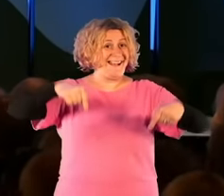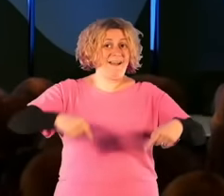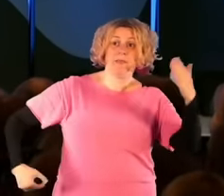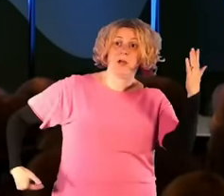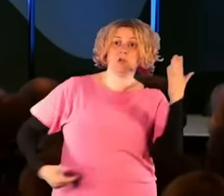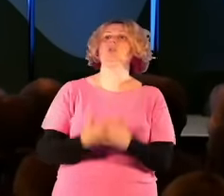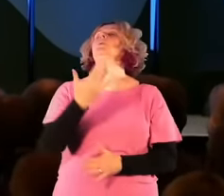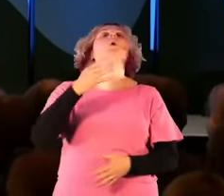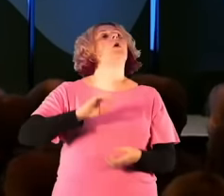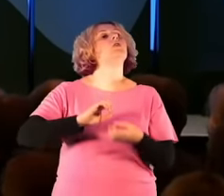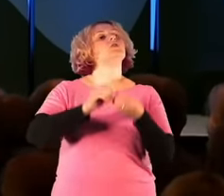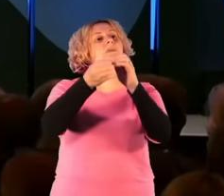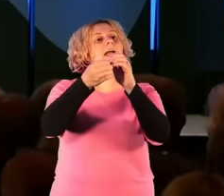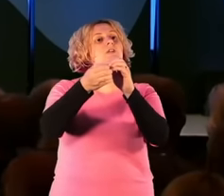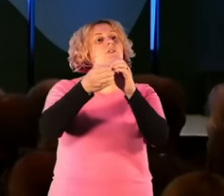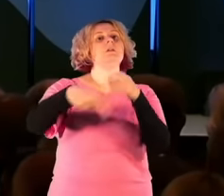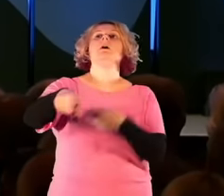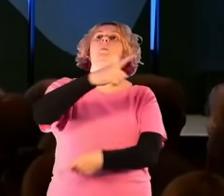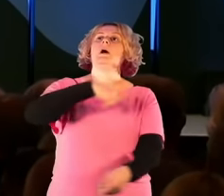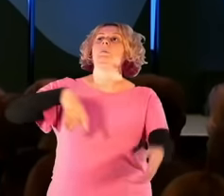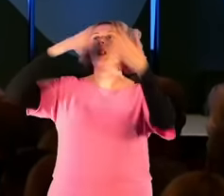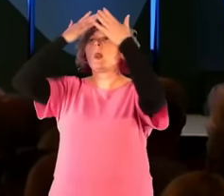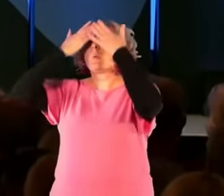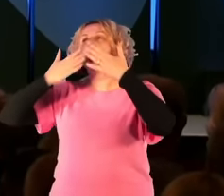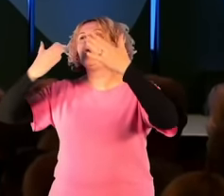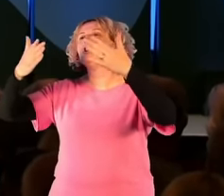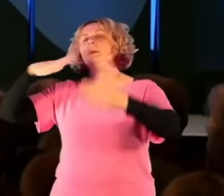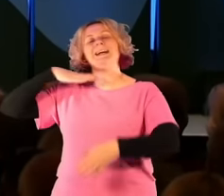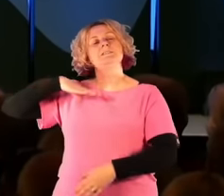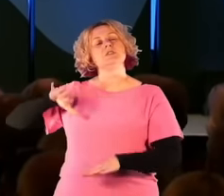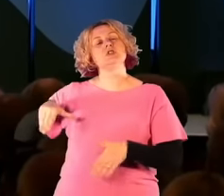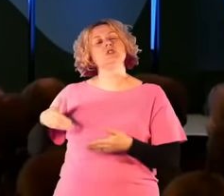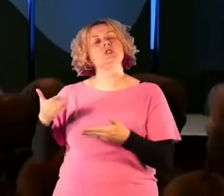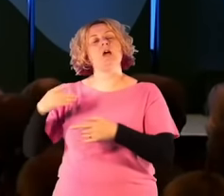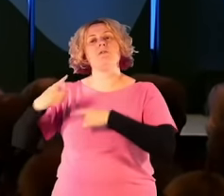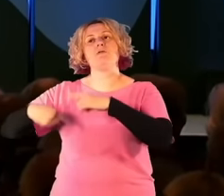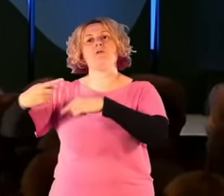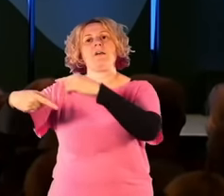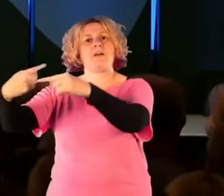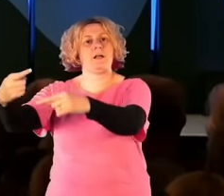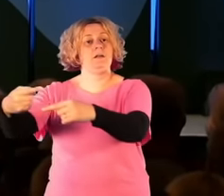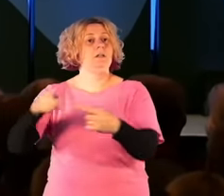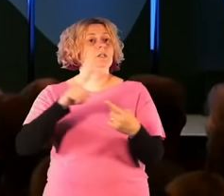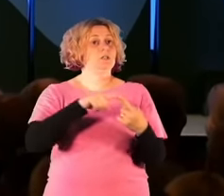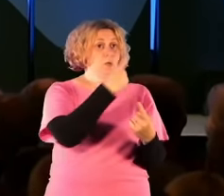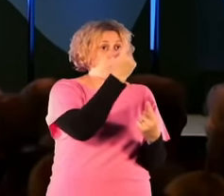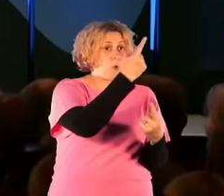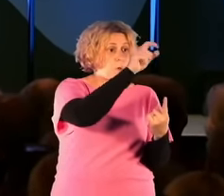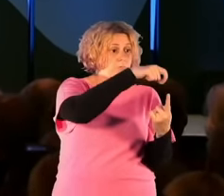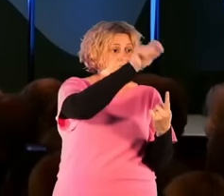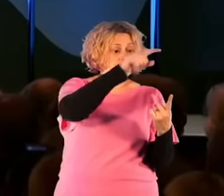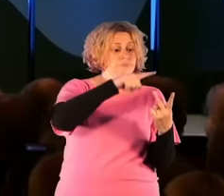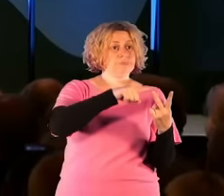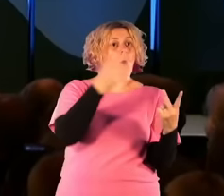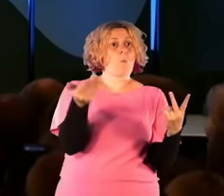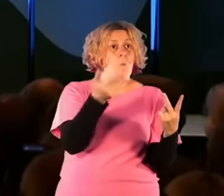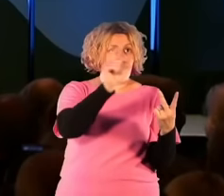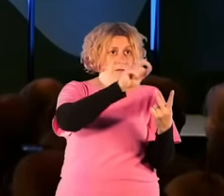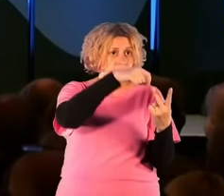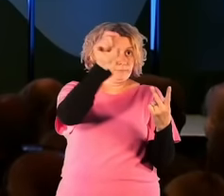creation, they will worship him and serve him forever. That's who they are. That's where they are. And what are they doing? They are serving him forever. The word service